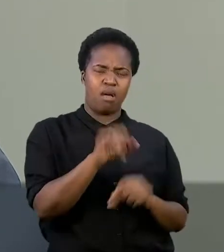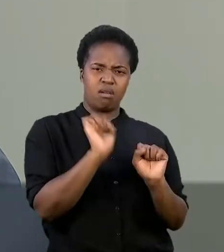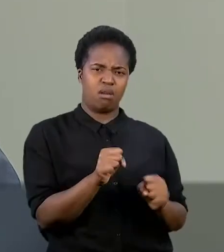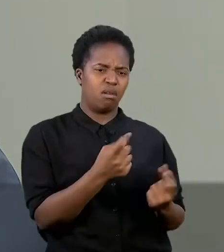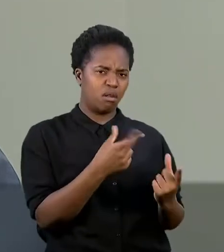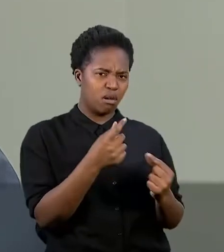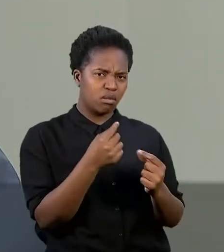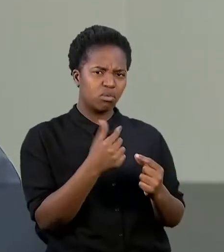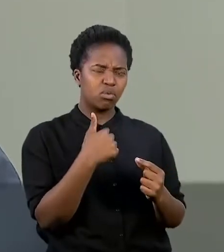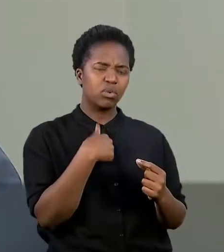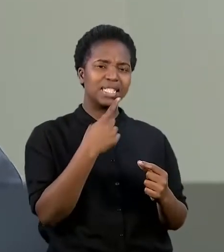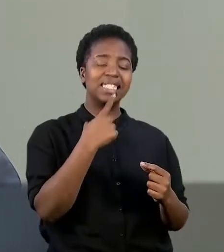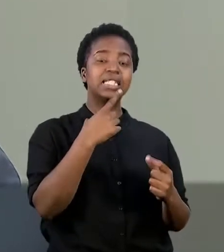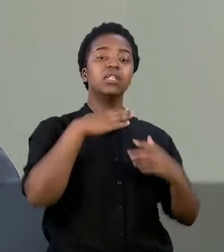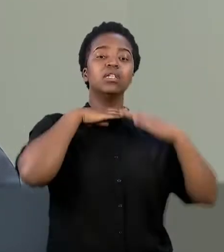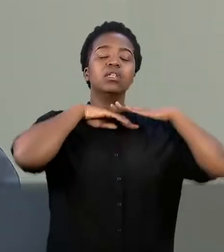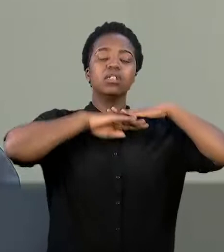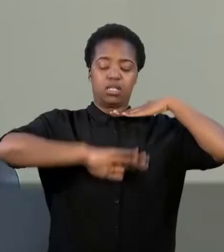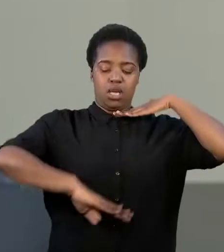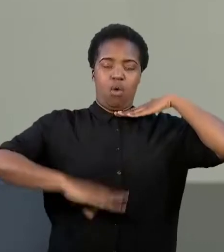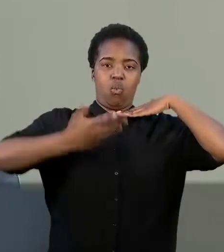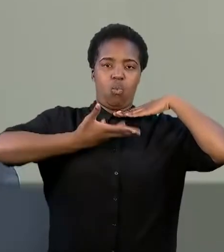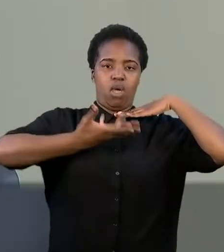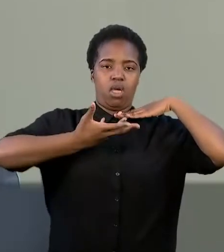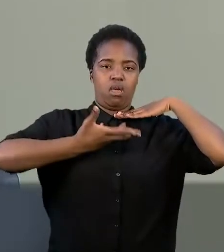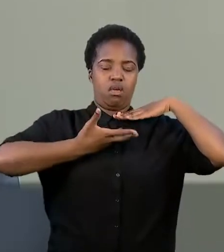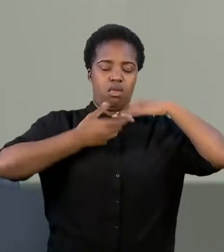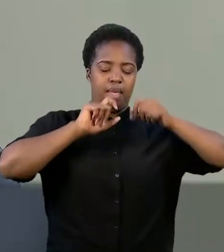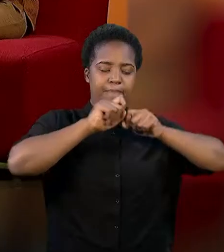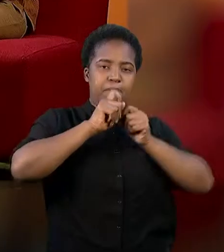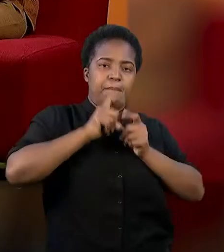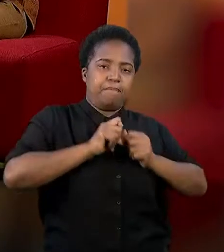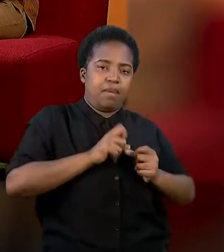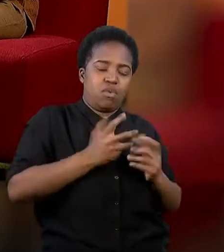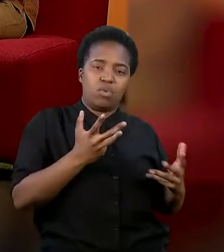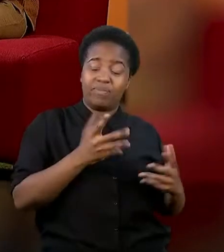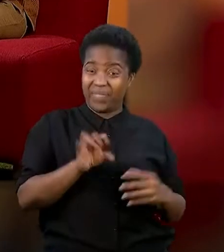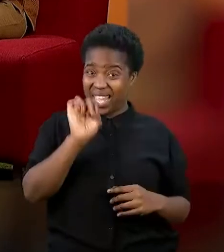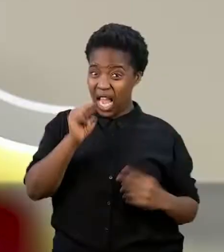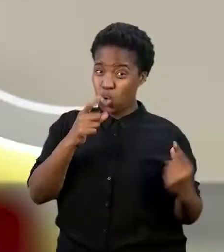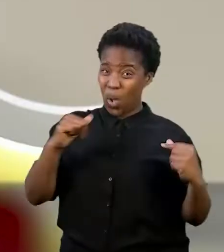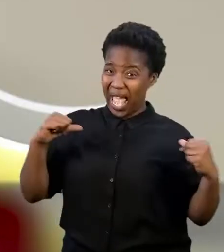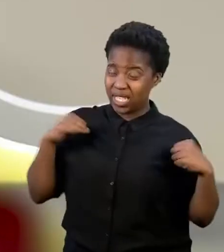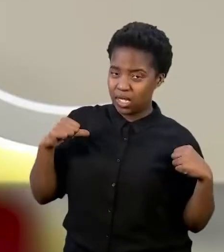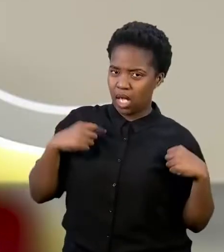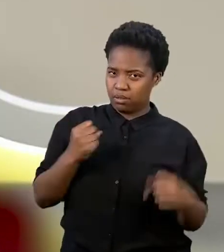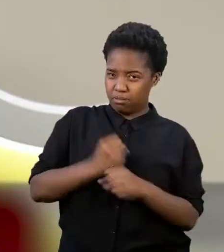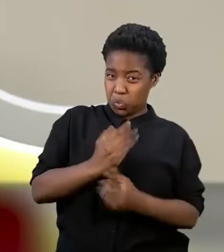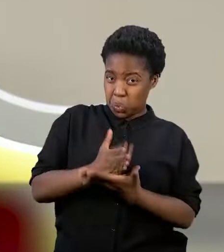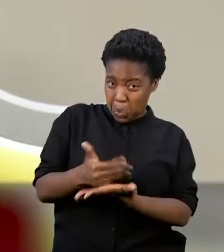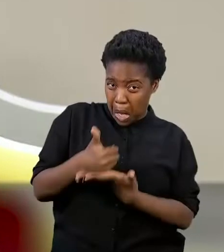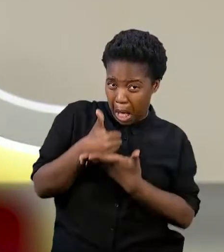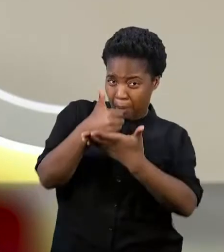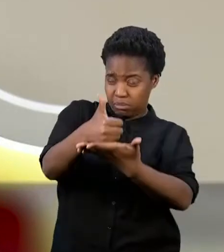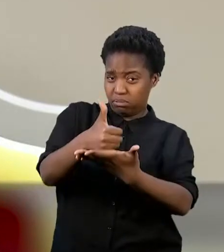physiotherapists are trained in this as well, will be able to diagnose the level of the lesion. Are there certain types of exercises designed